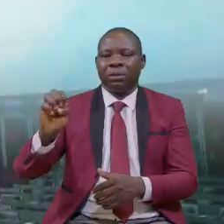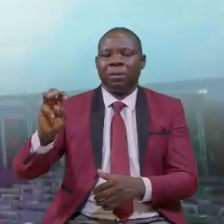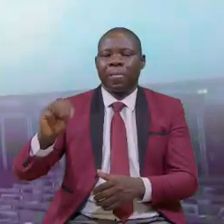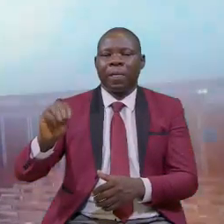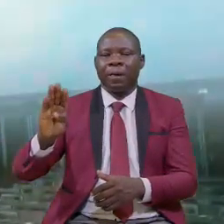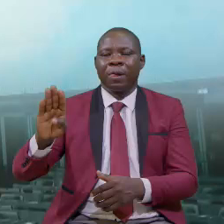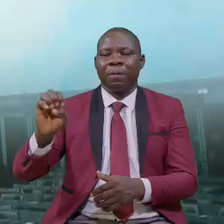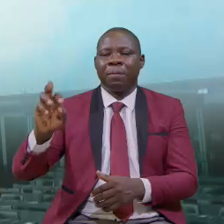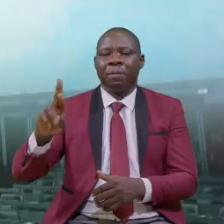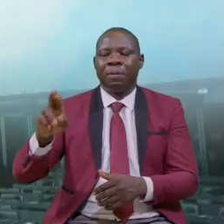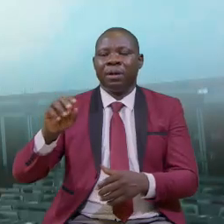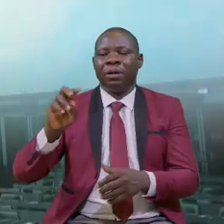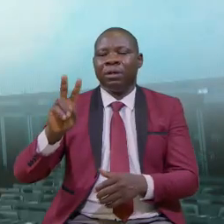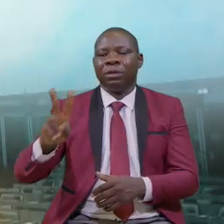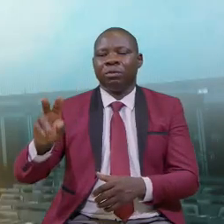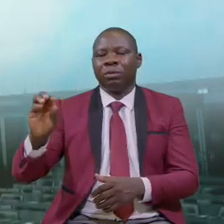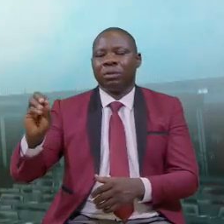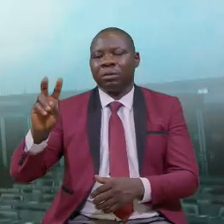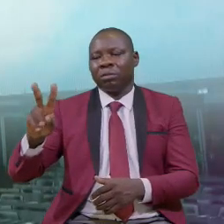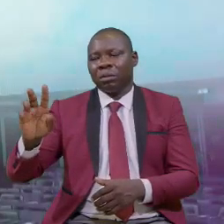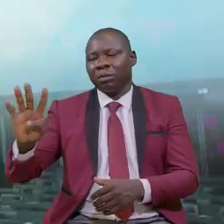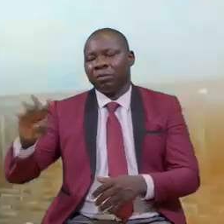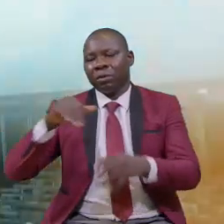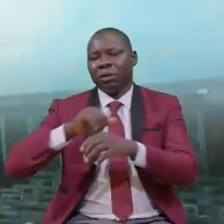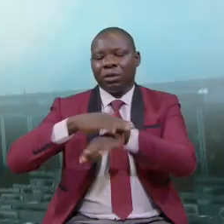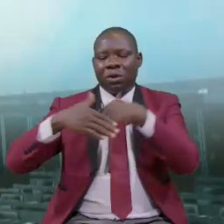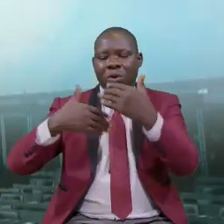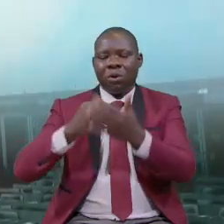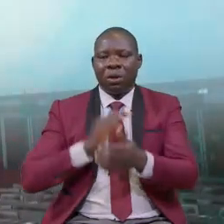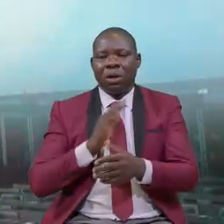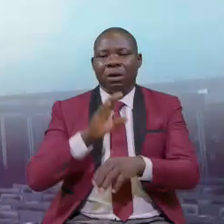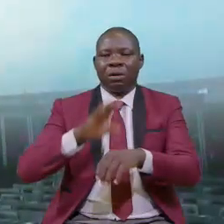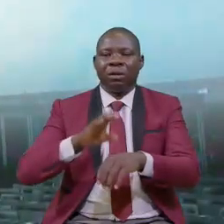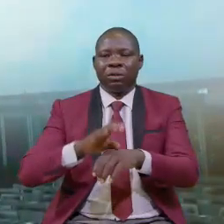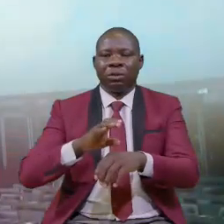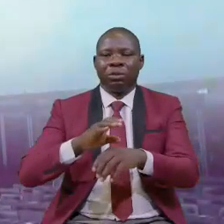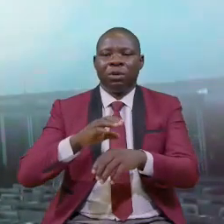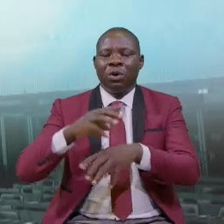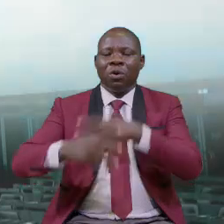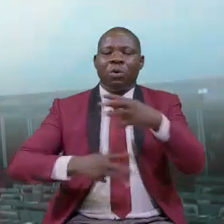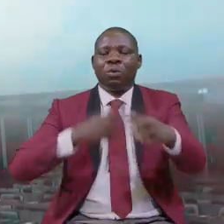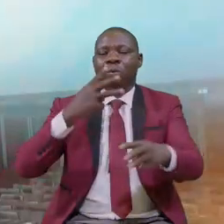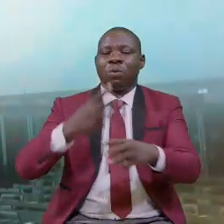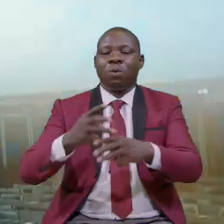in all our churches globally. More details of this will be sent to you.